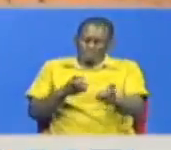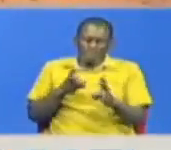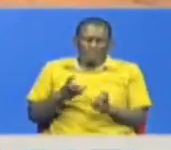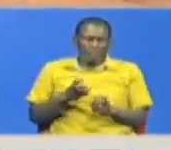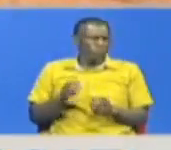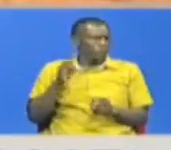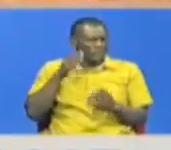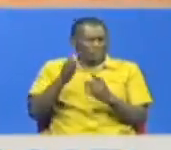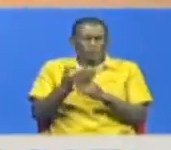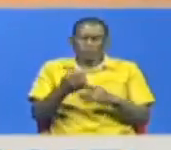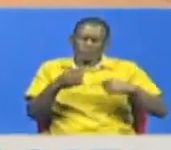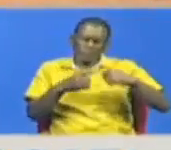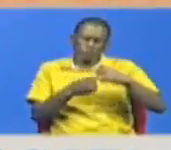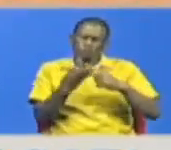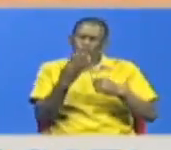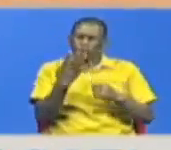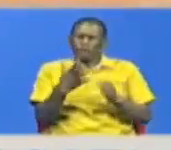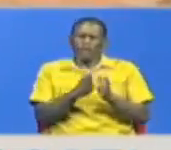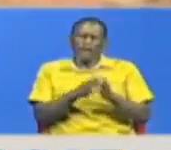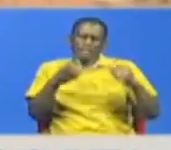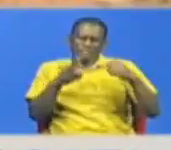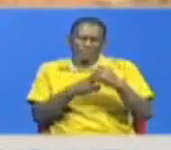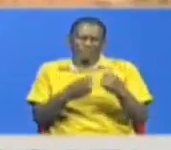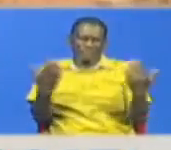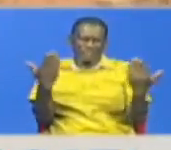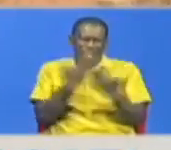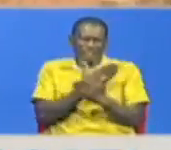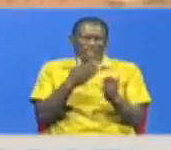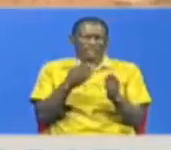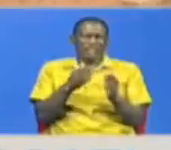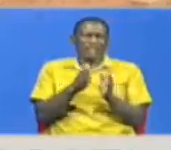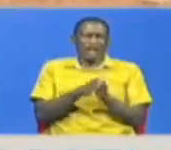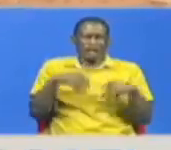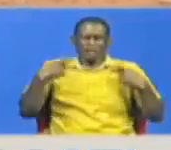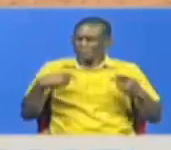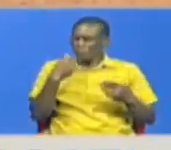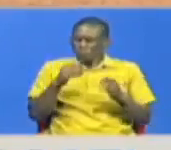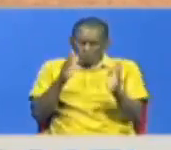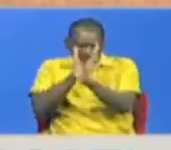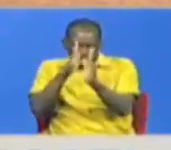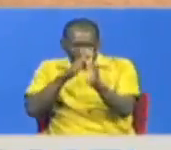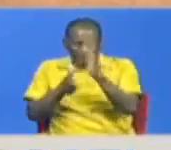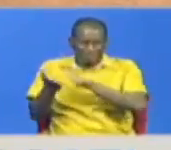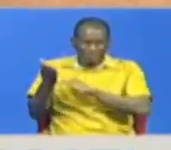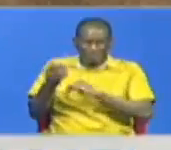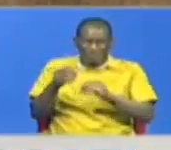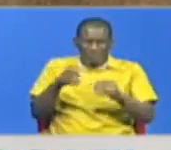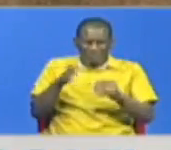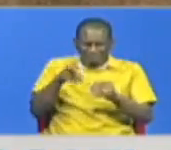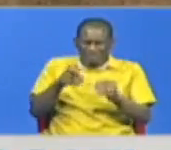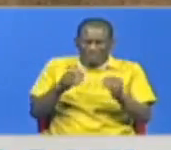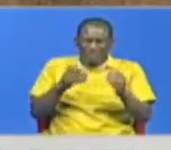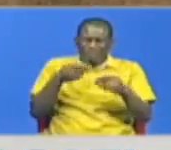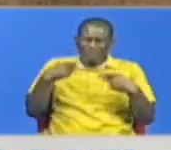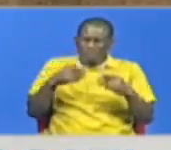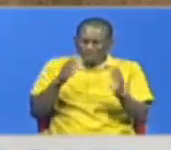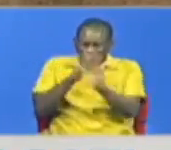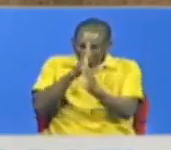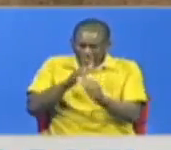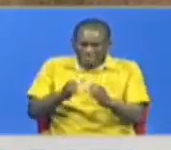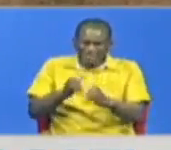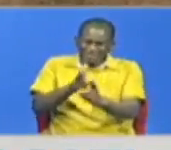between 6:45 and 7 p.m. and the culprits, who had hidden the hired gun in a charcoal sack, sped